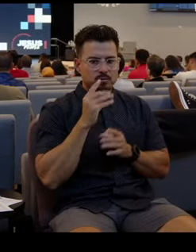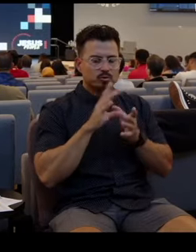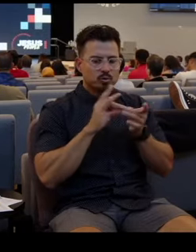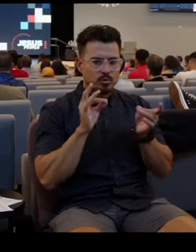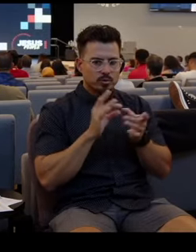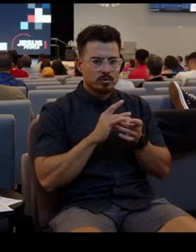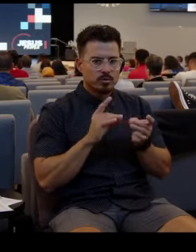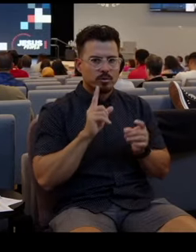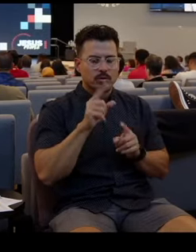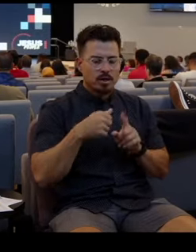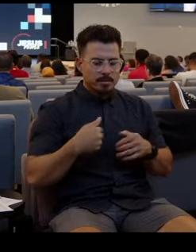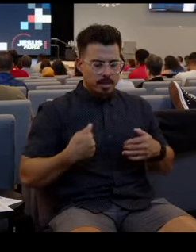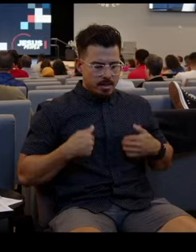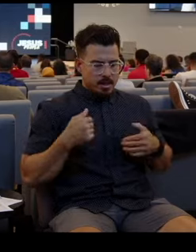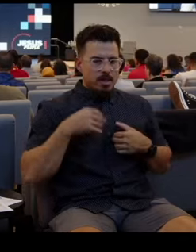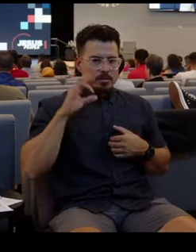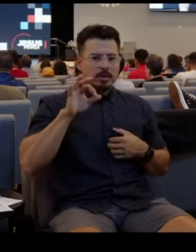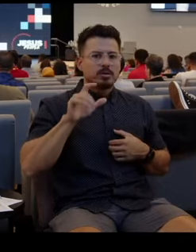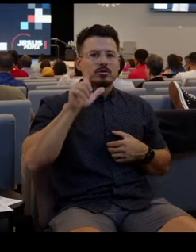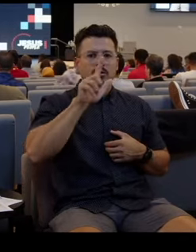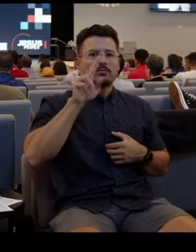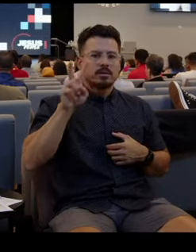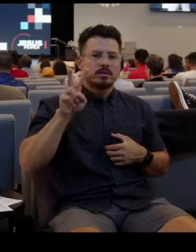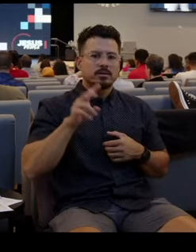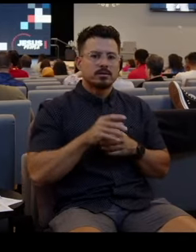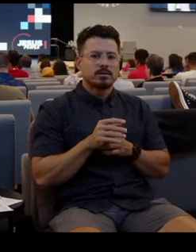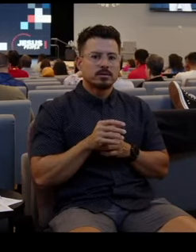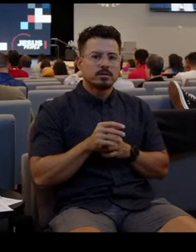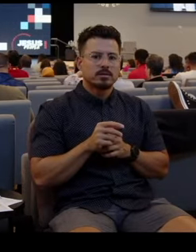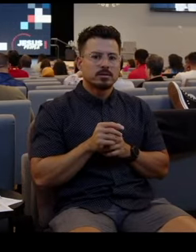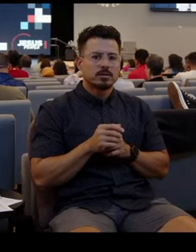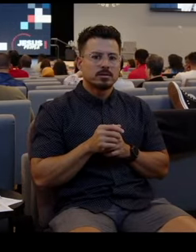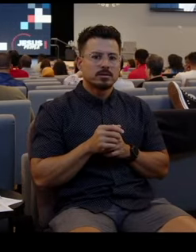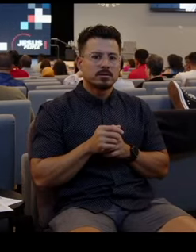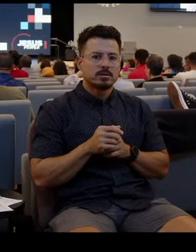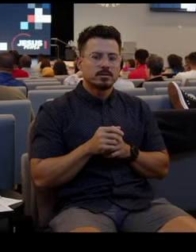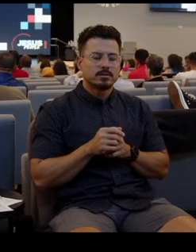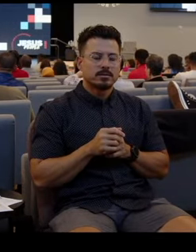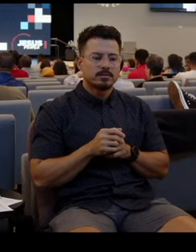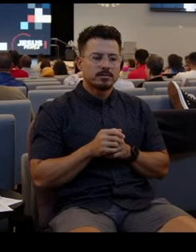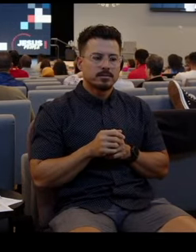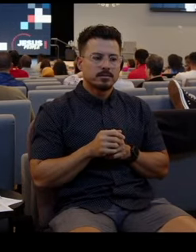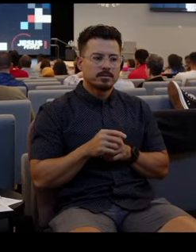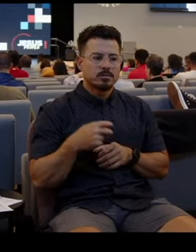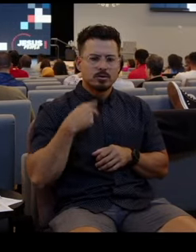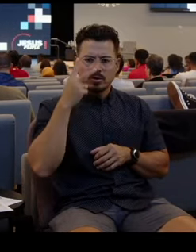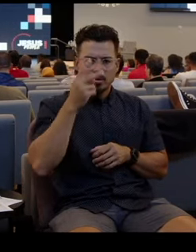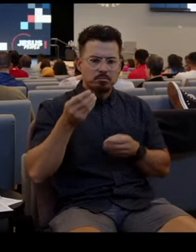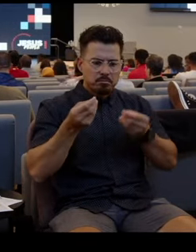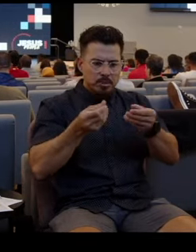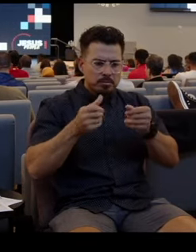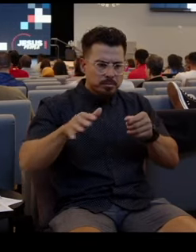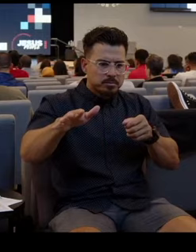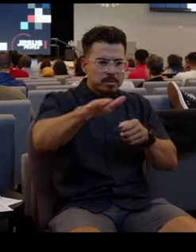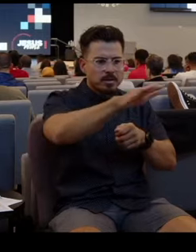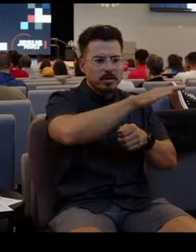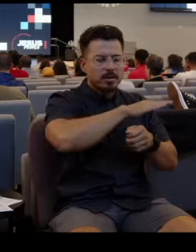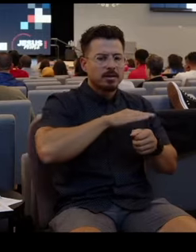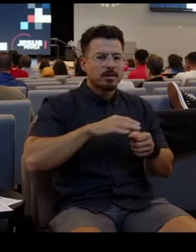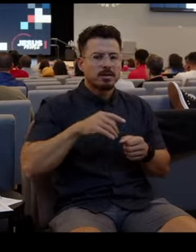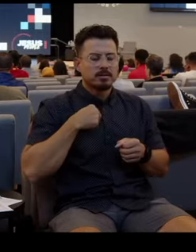When I was a young pastor in Las Vegas, we saw a piece of land and we began to